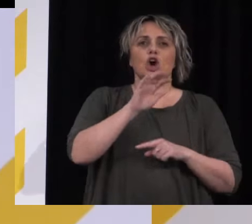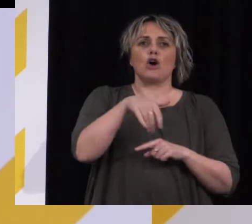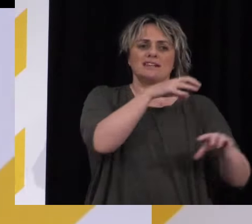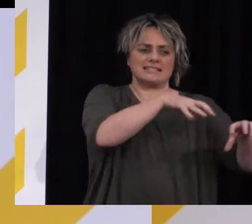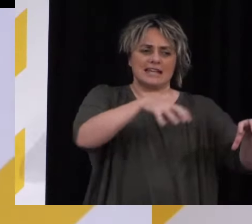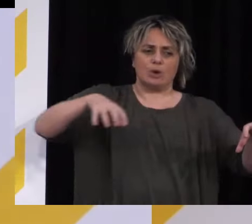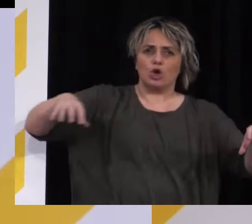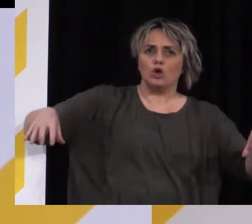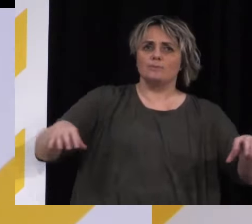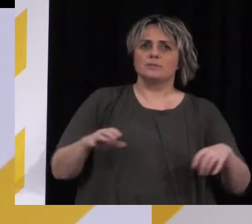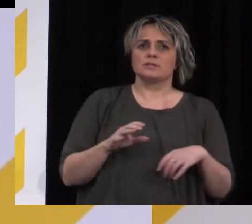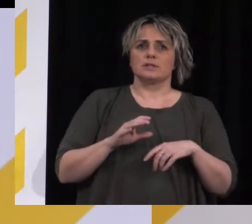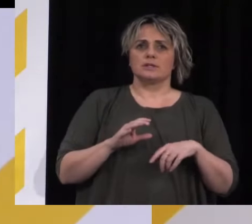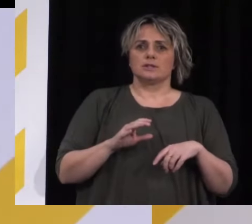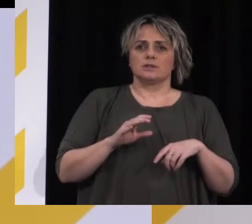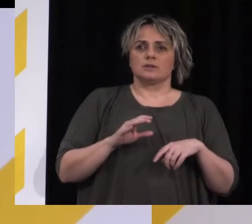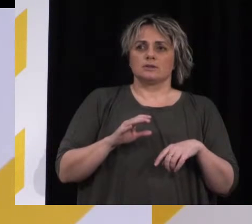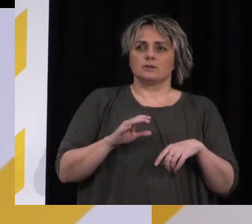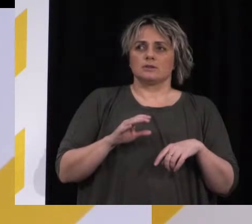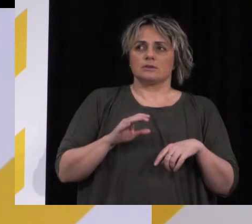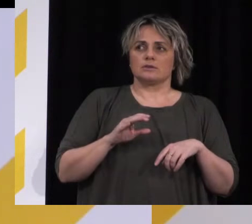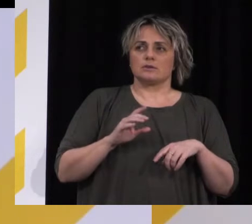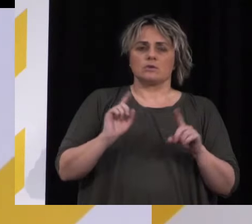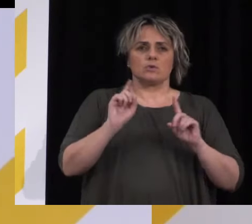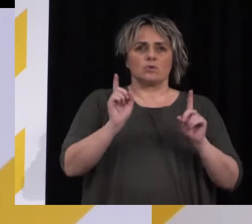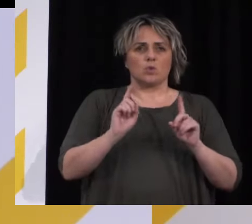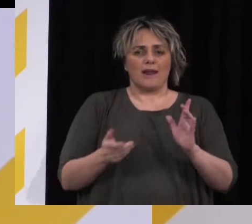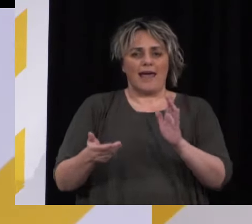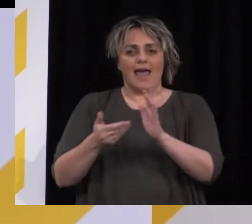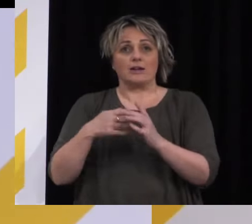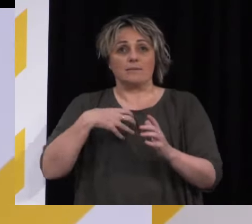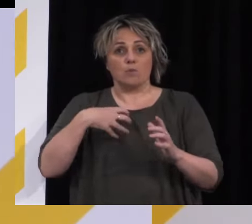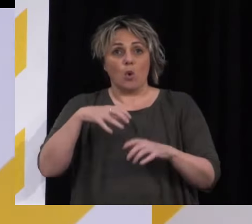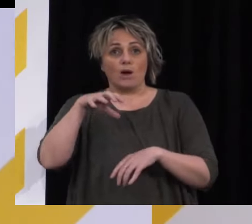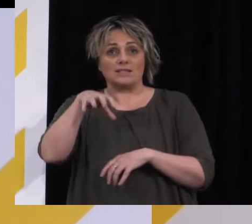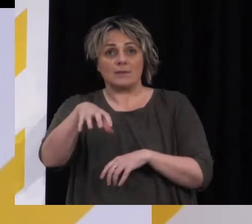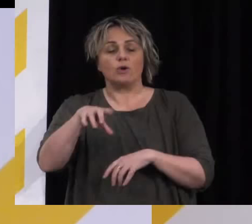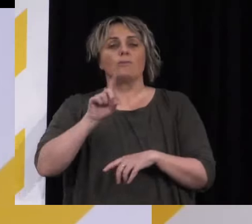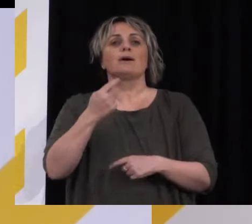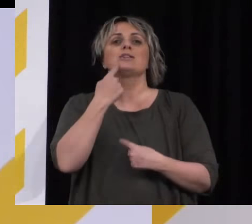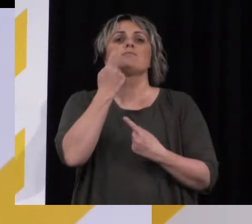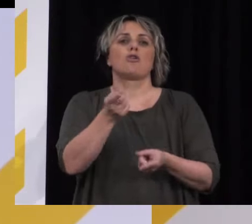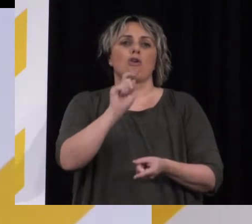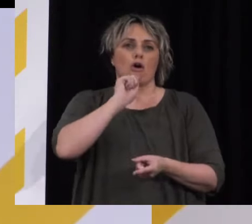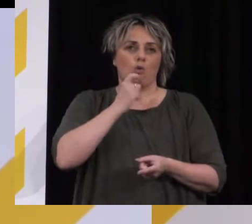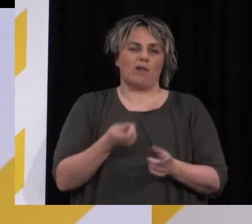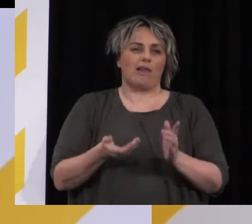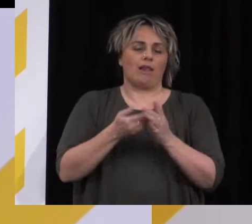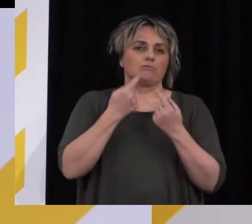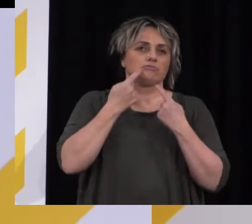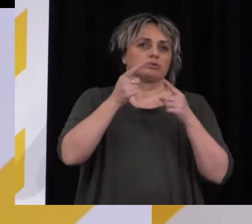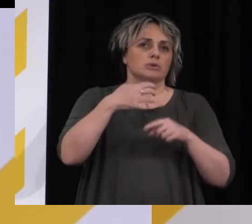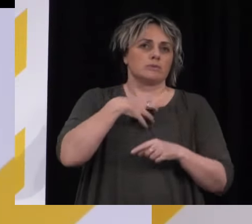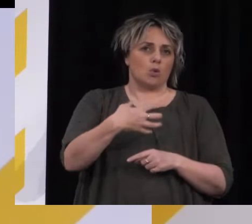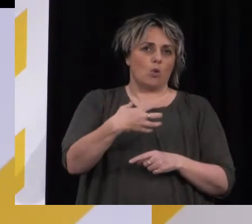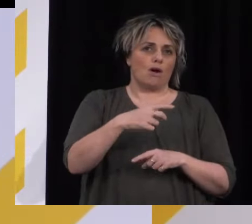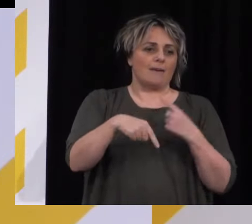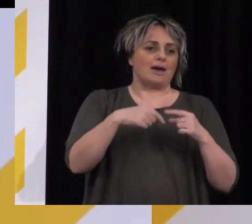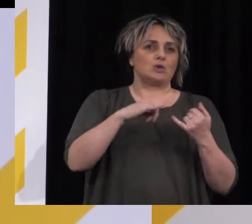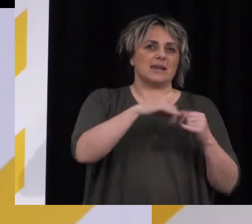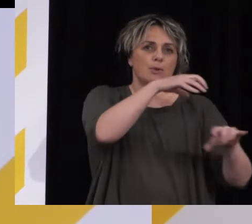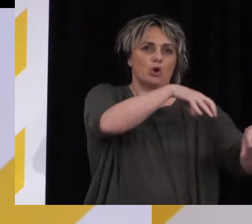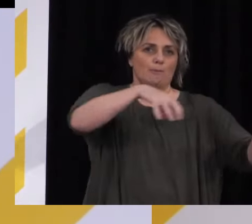around whether or not which we maintain and which ones we might add. So stay tuned tomorrow on that. Bernard, and then I'll come back. Prime